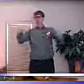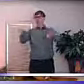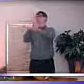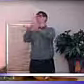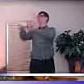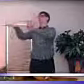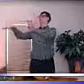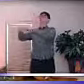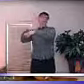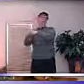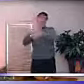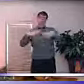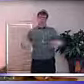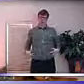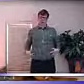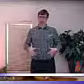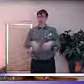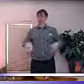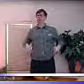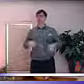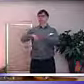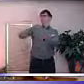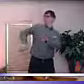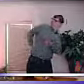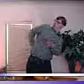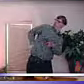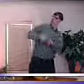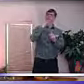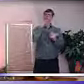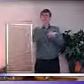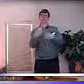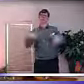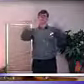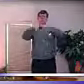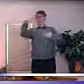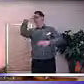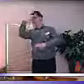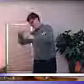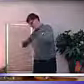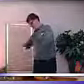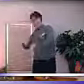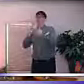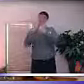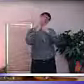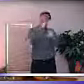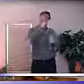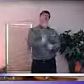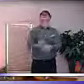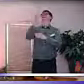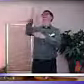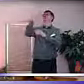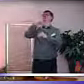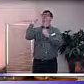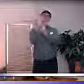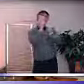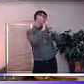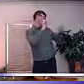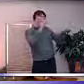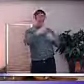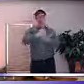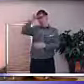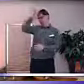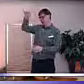waist to their tails. And my granddaughters noticed this. And so they came up to me to ask, why don't these